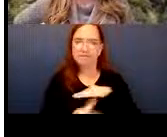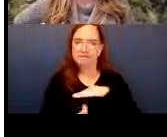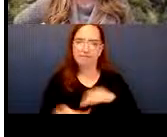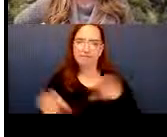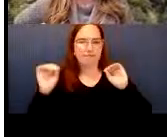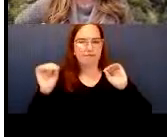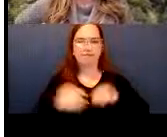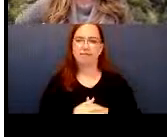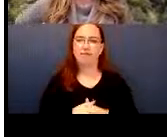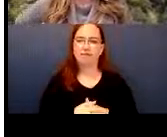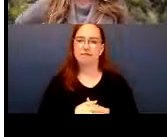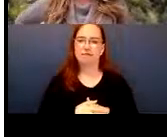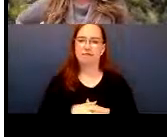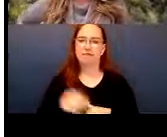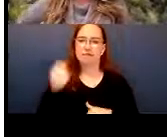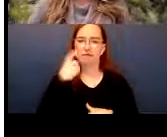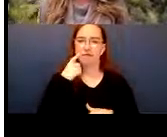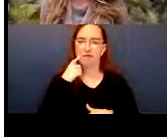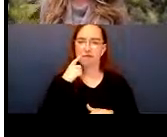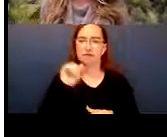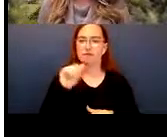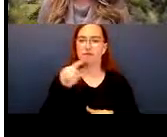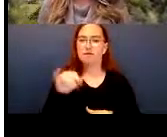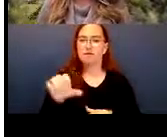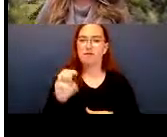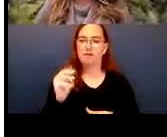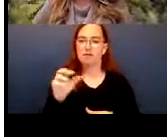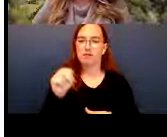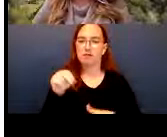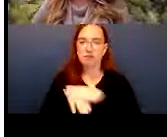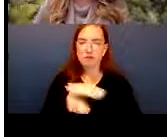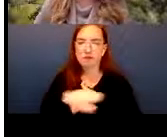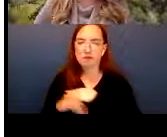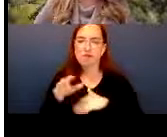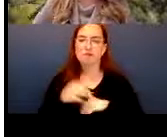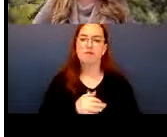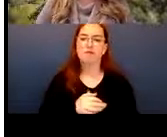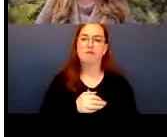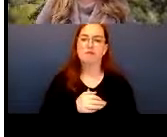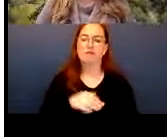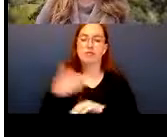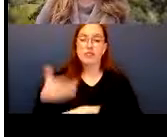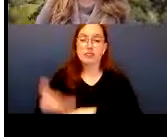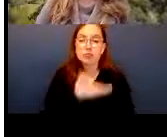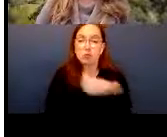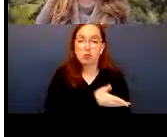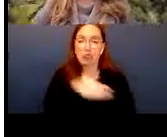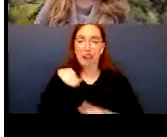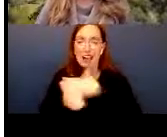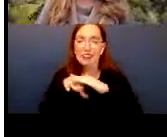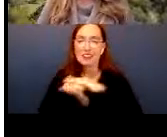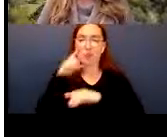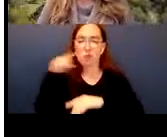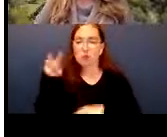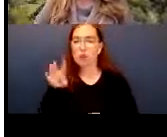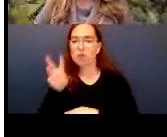We have improved access points into the water at Barton Creek, as seen in that last rendering. And if you need